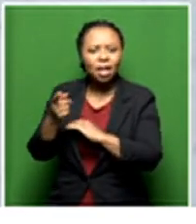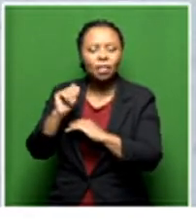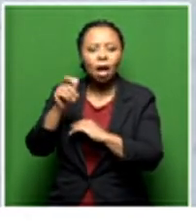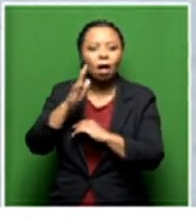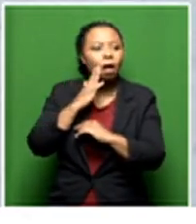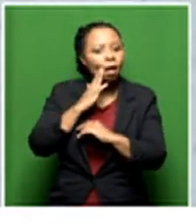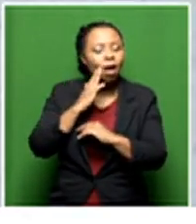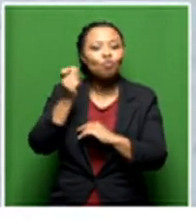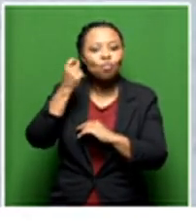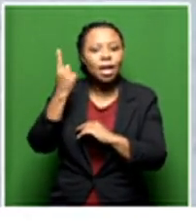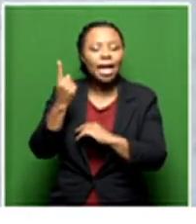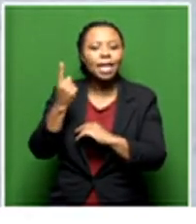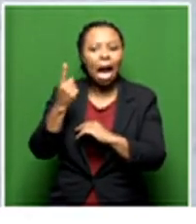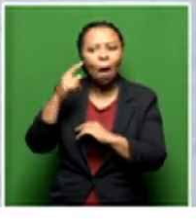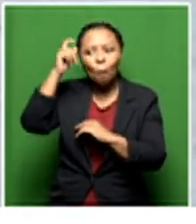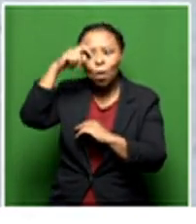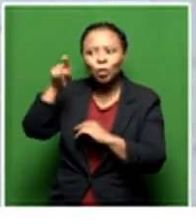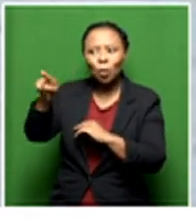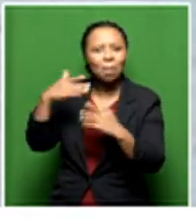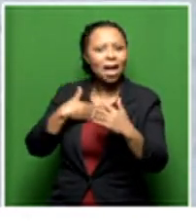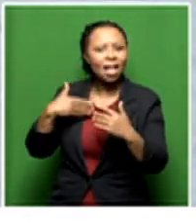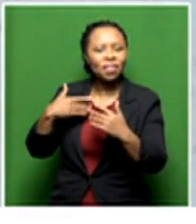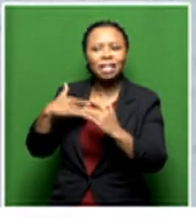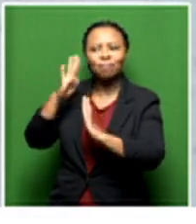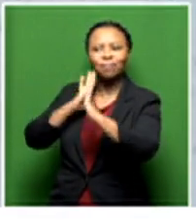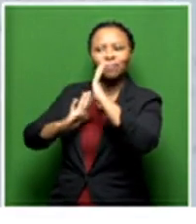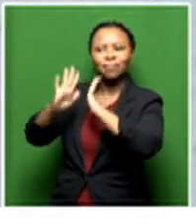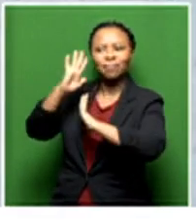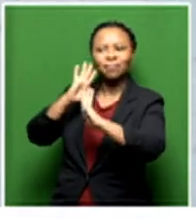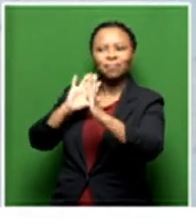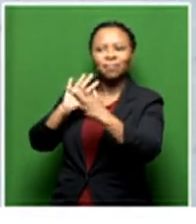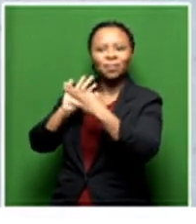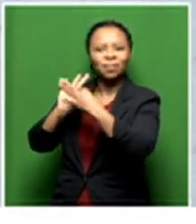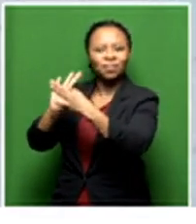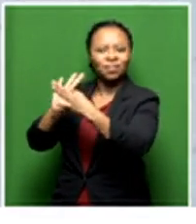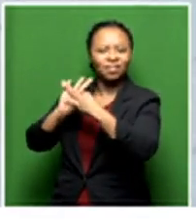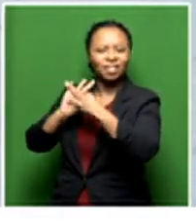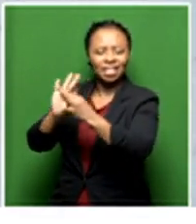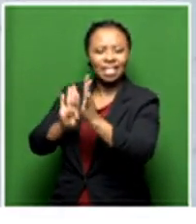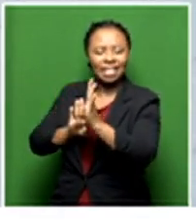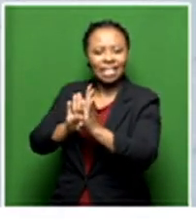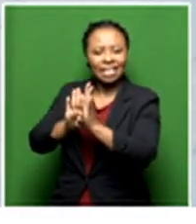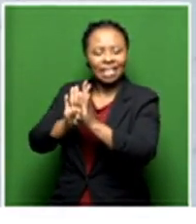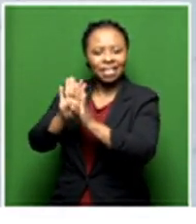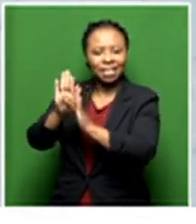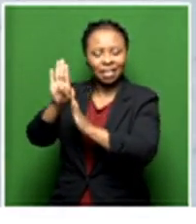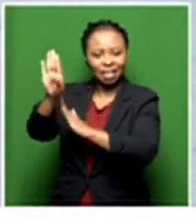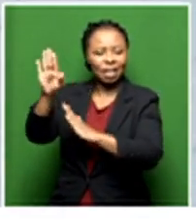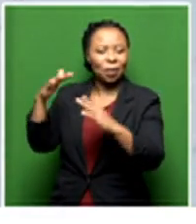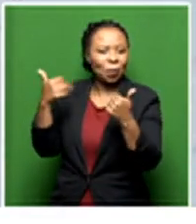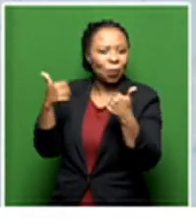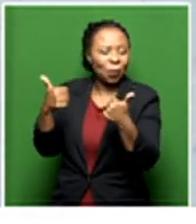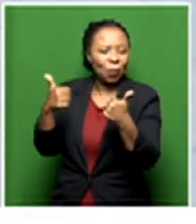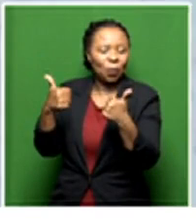realized that, there's wisdom here. And as my relationship with my mom developed and became good,